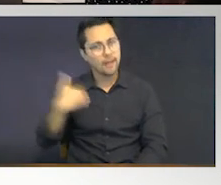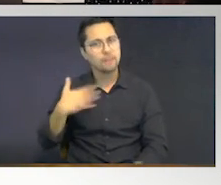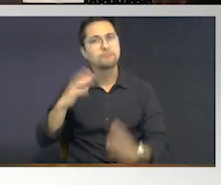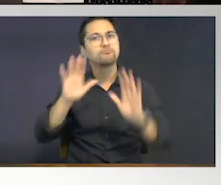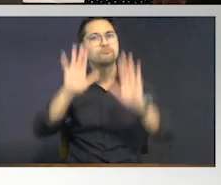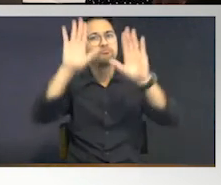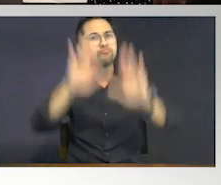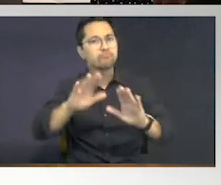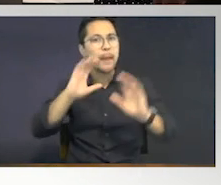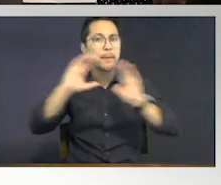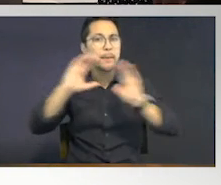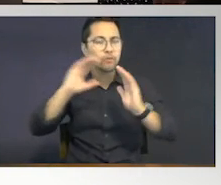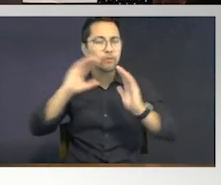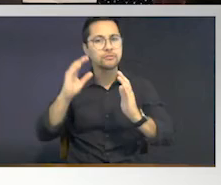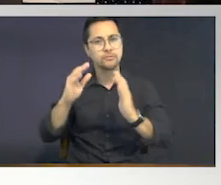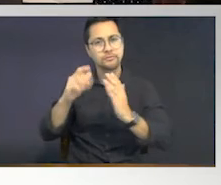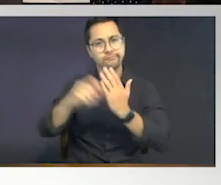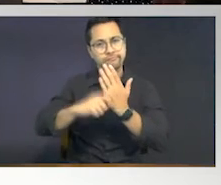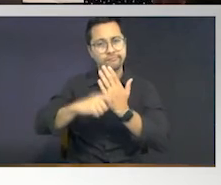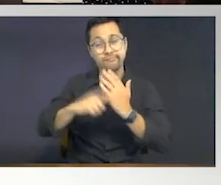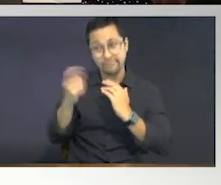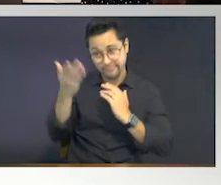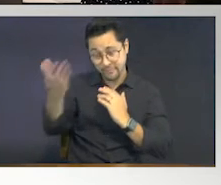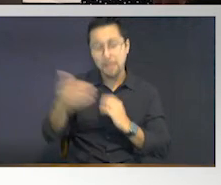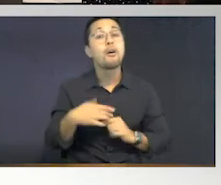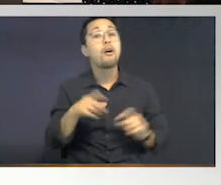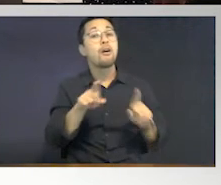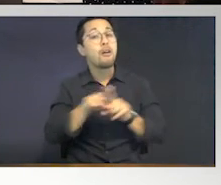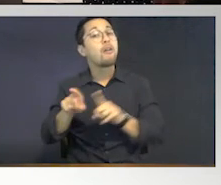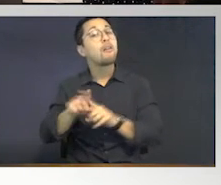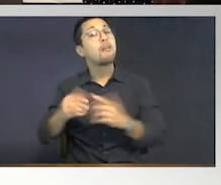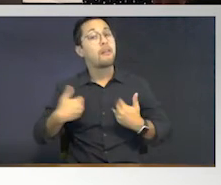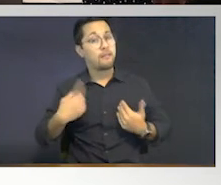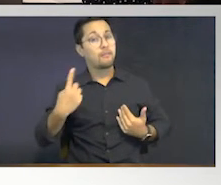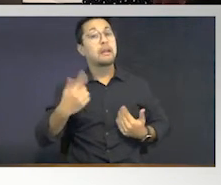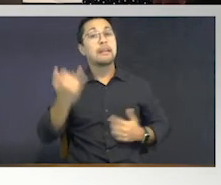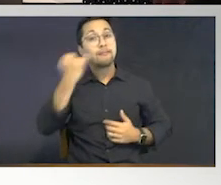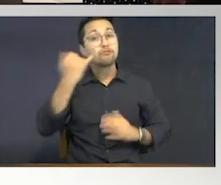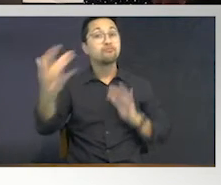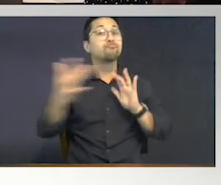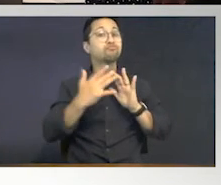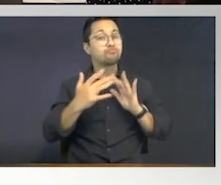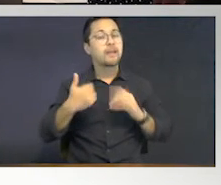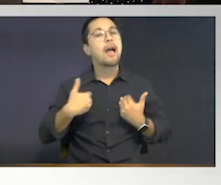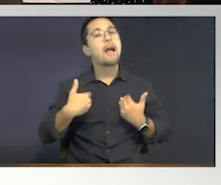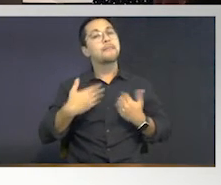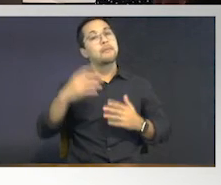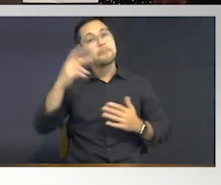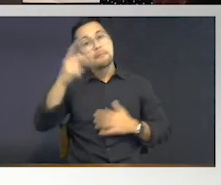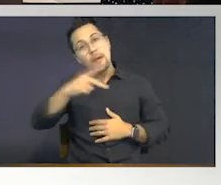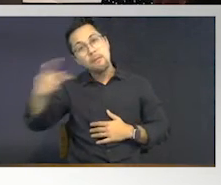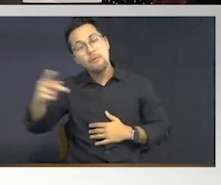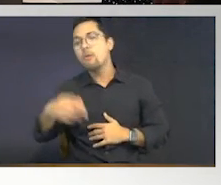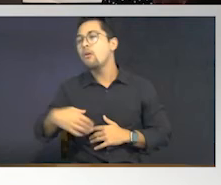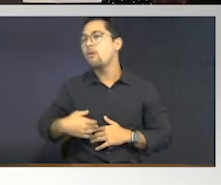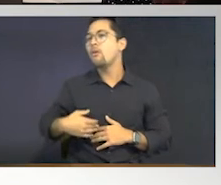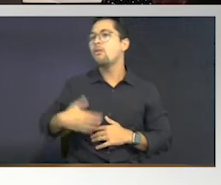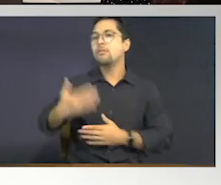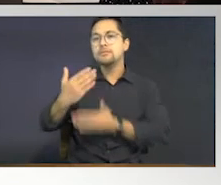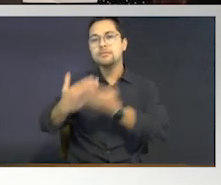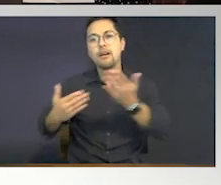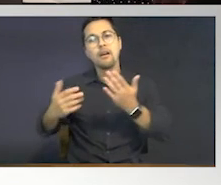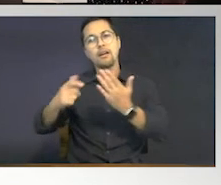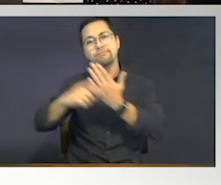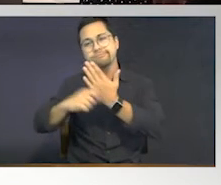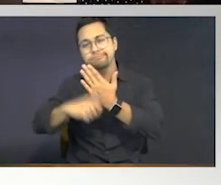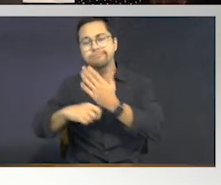handout that's there. But I do also have one that, again, if you send off an email, I'll send you the PowerPoint and some handouts. I